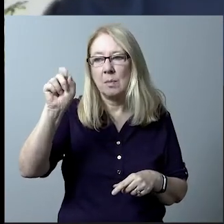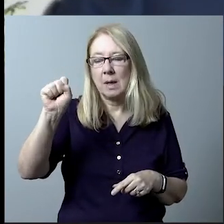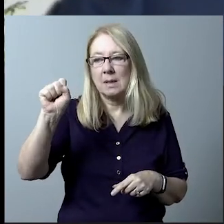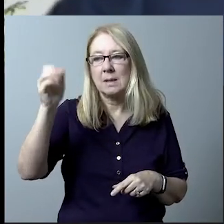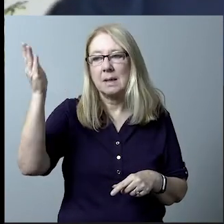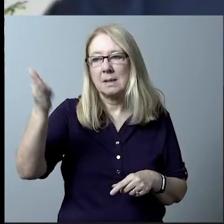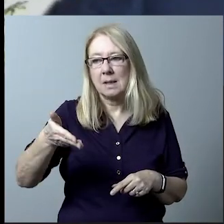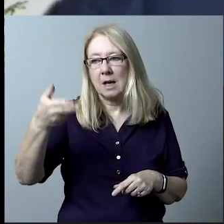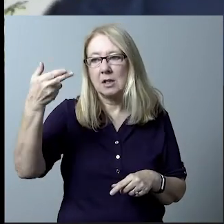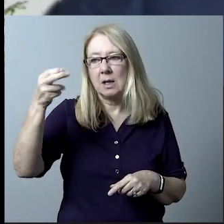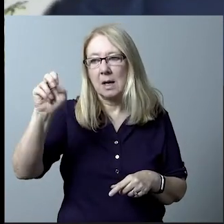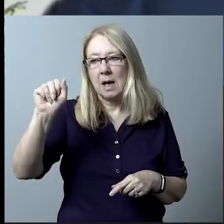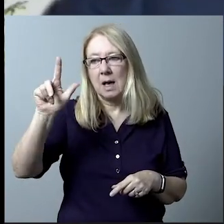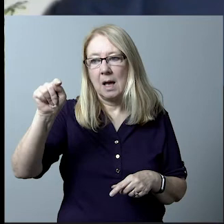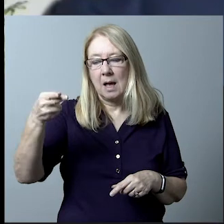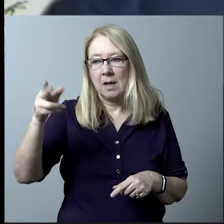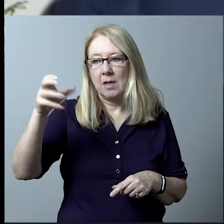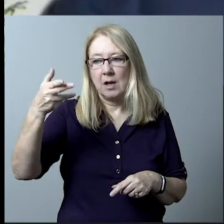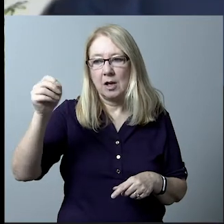uccs.me/healthcheck.